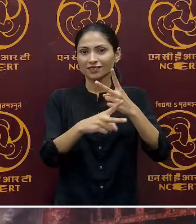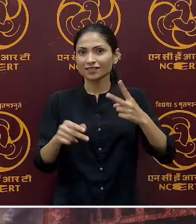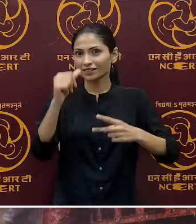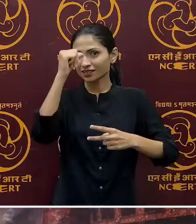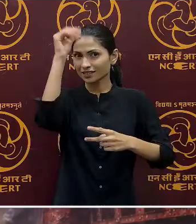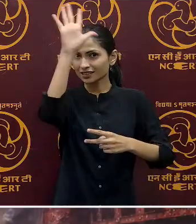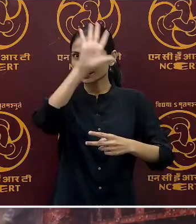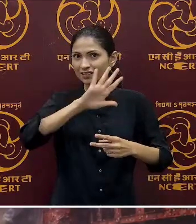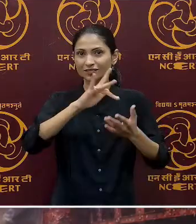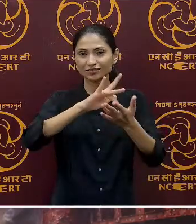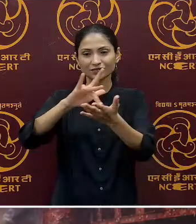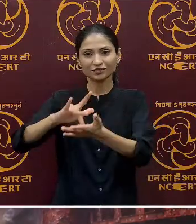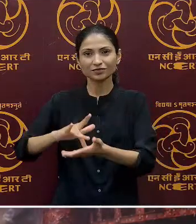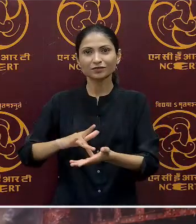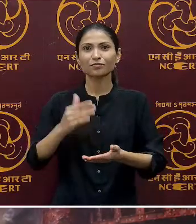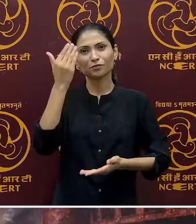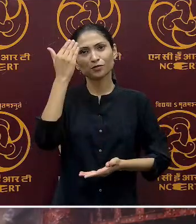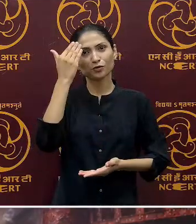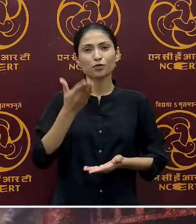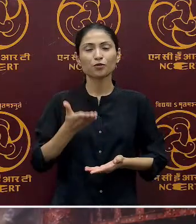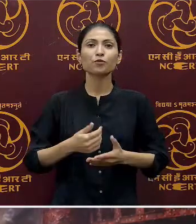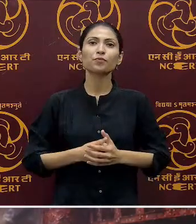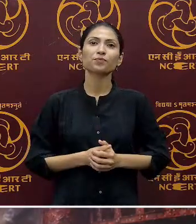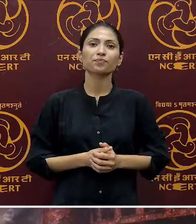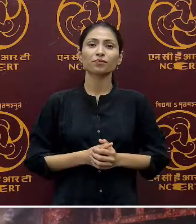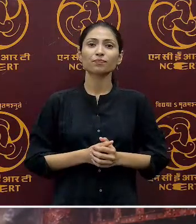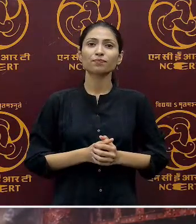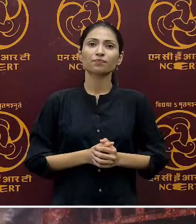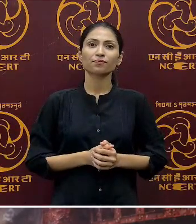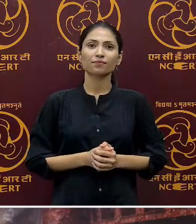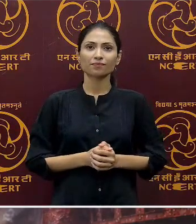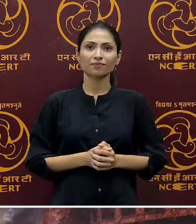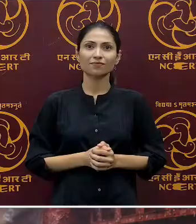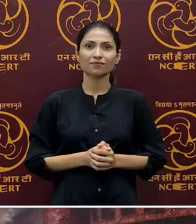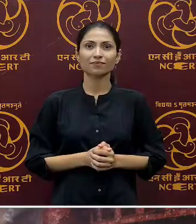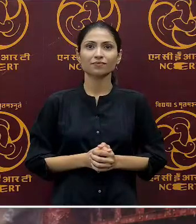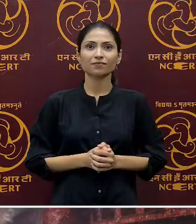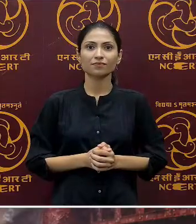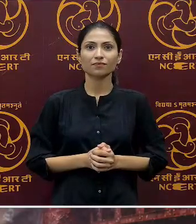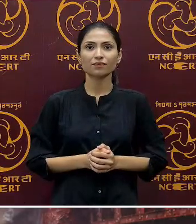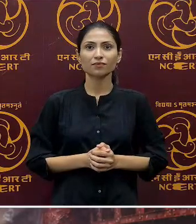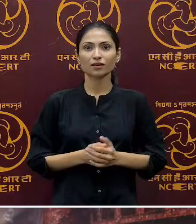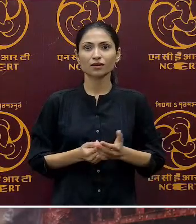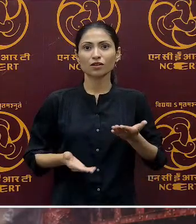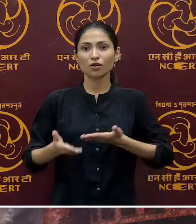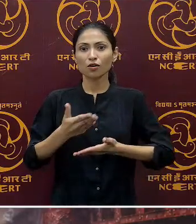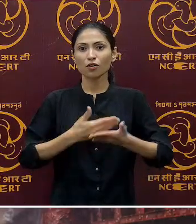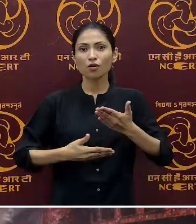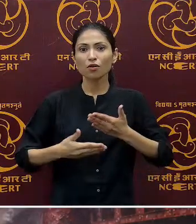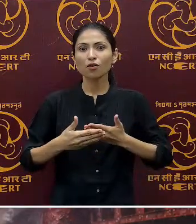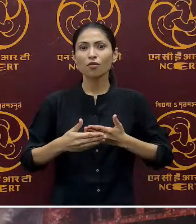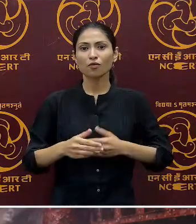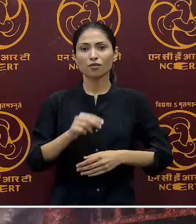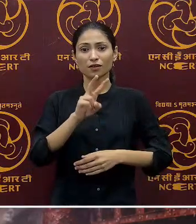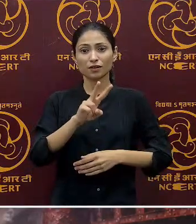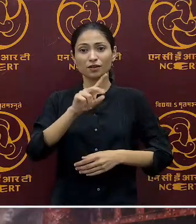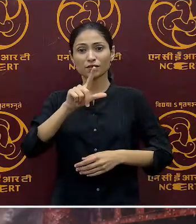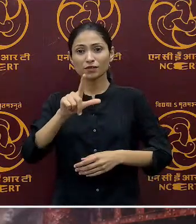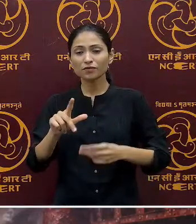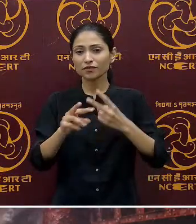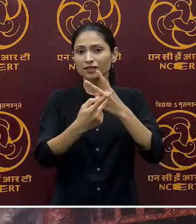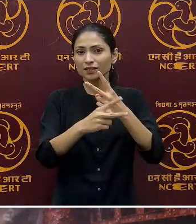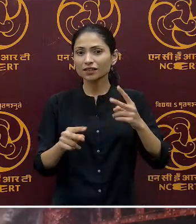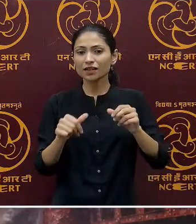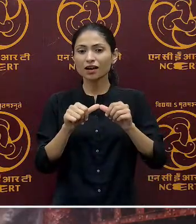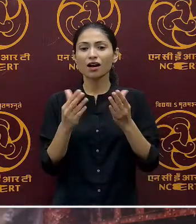all know. Yes. So in how many languages are these simulations available on Diksha platform? Yes,